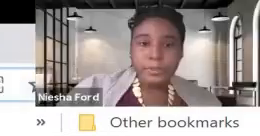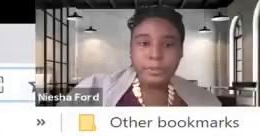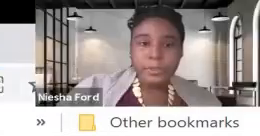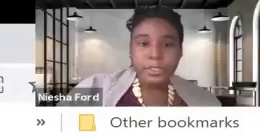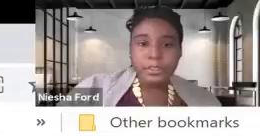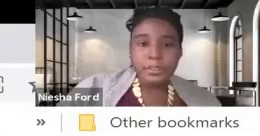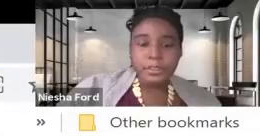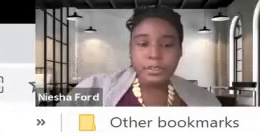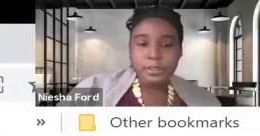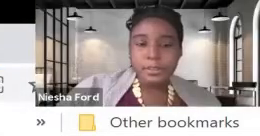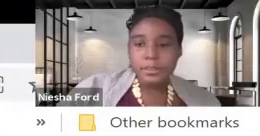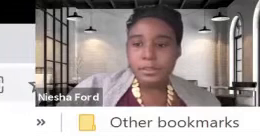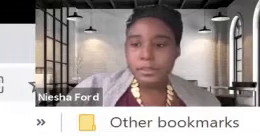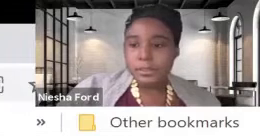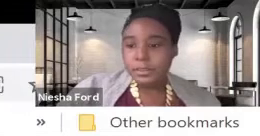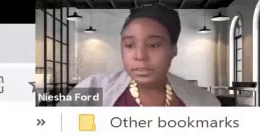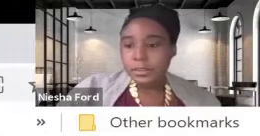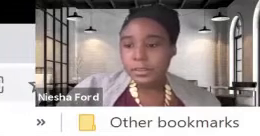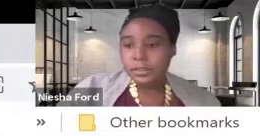Which group were you in?